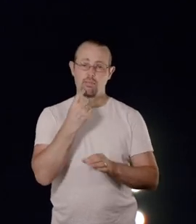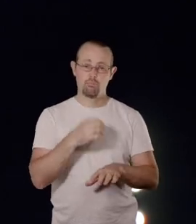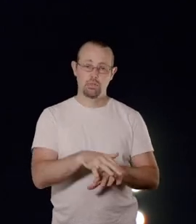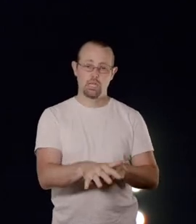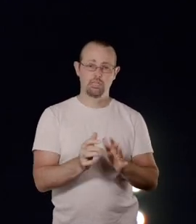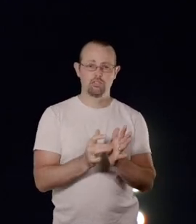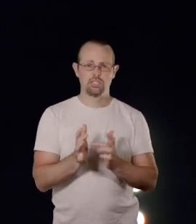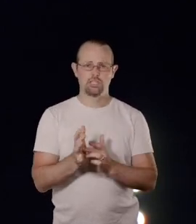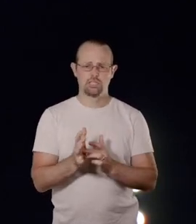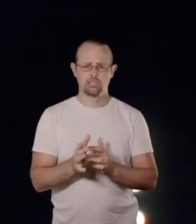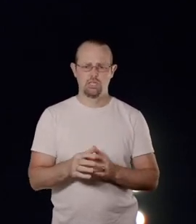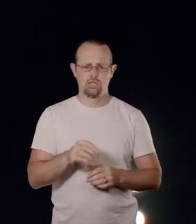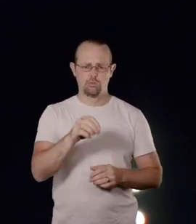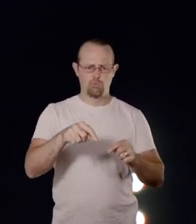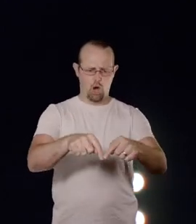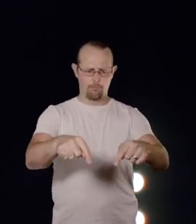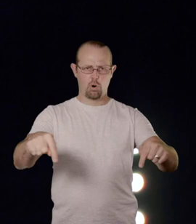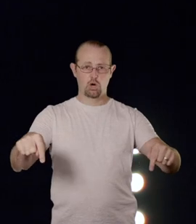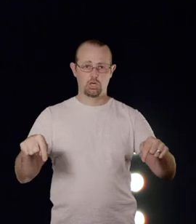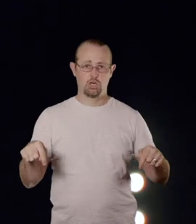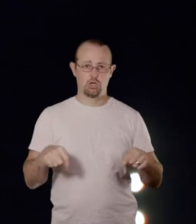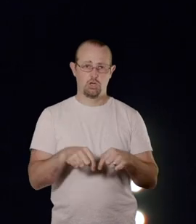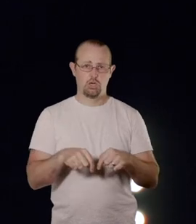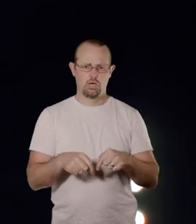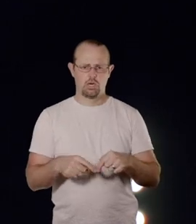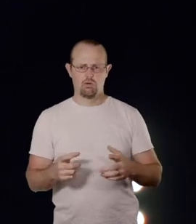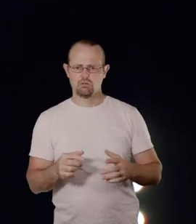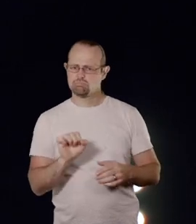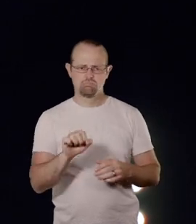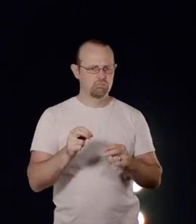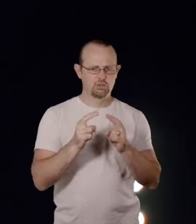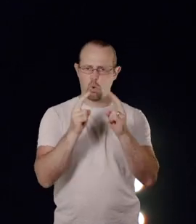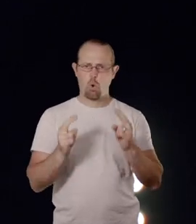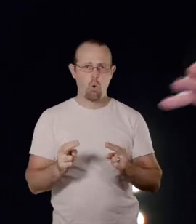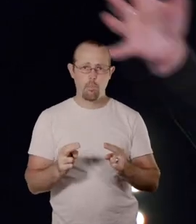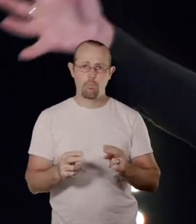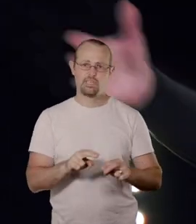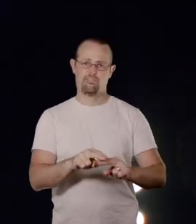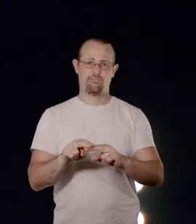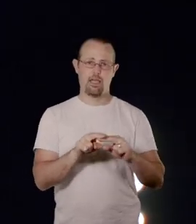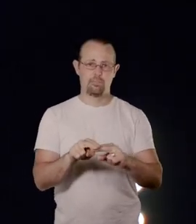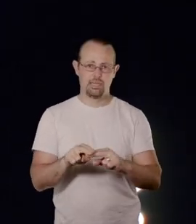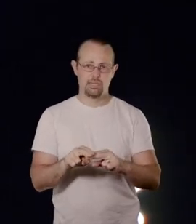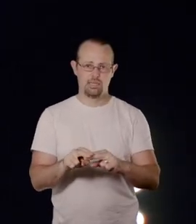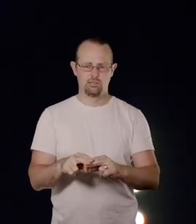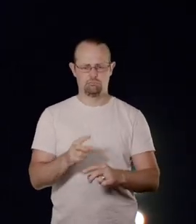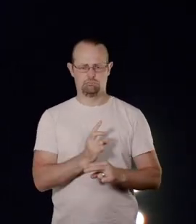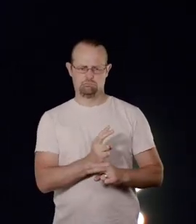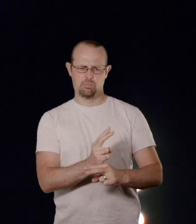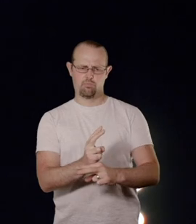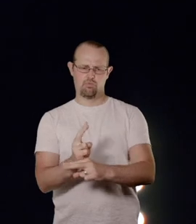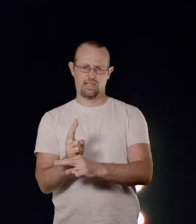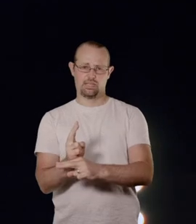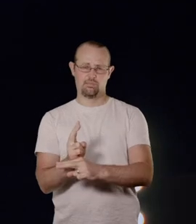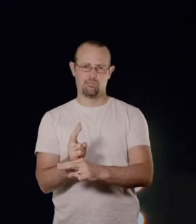land and his family. And I would encourage you to do that. We can use oil to spot the street or to spot the gatepost, to spot